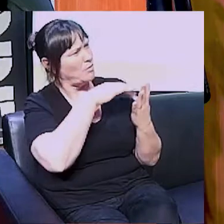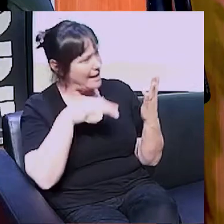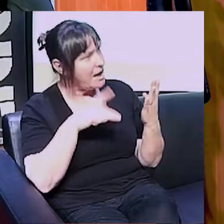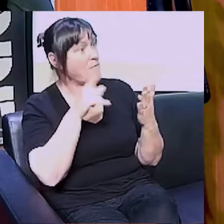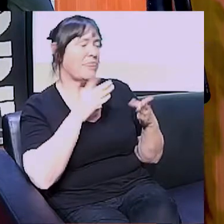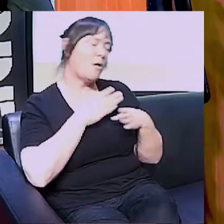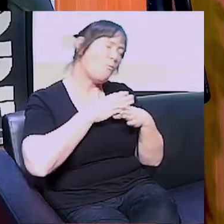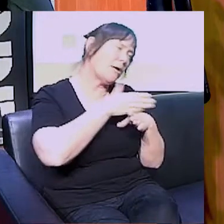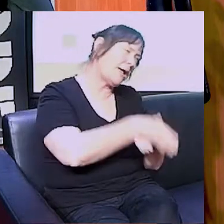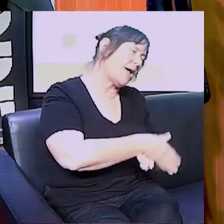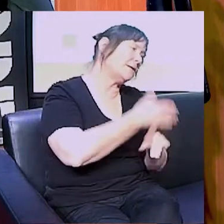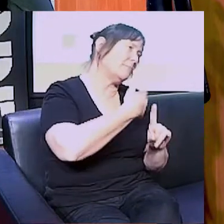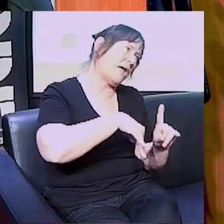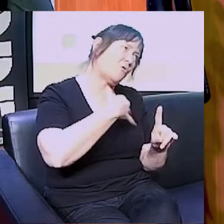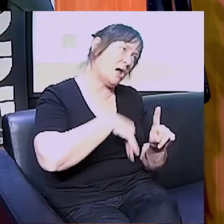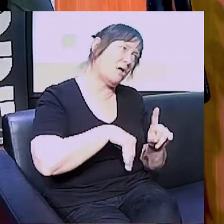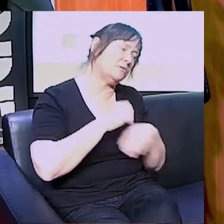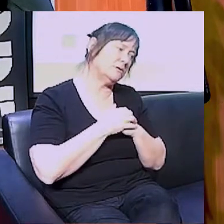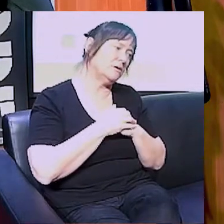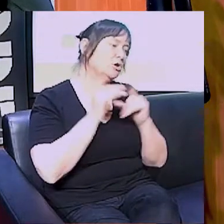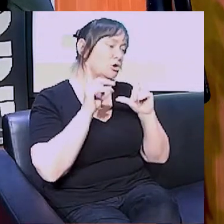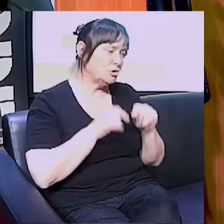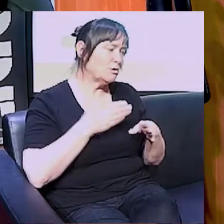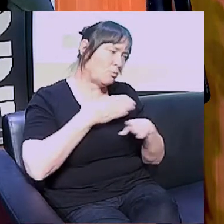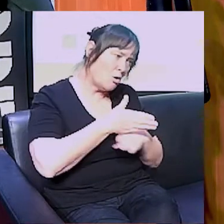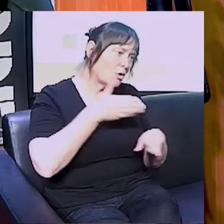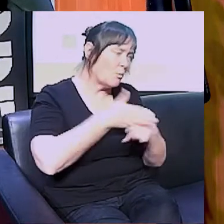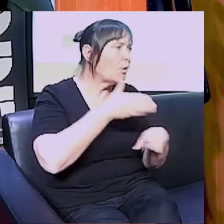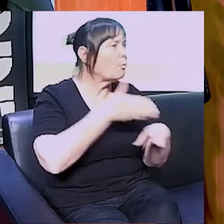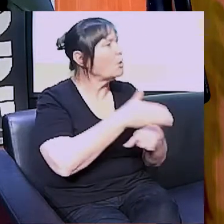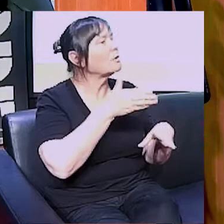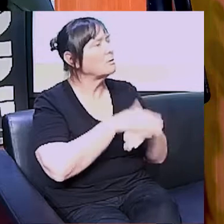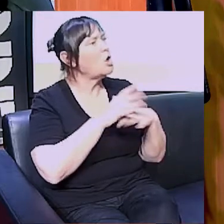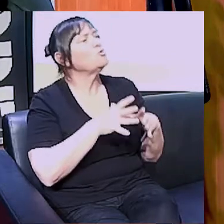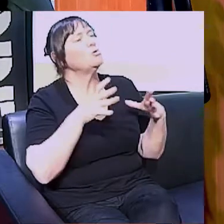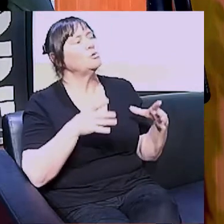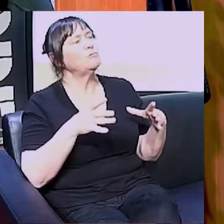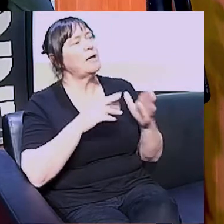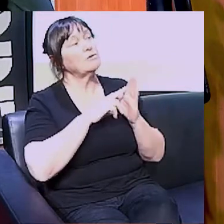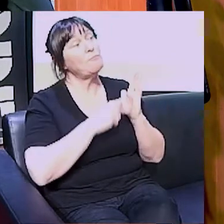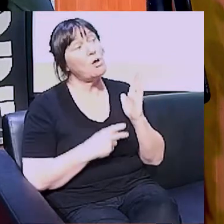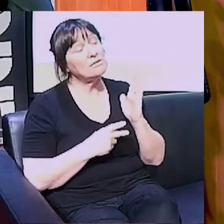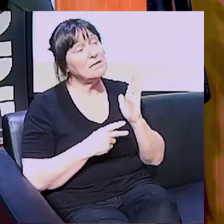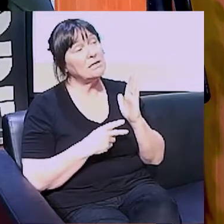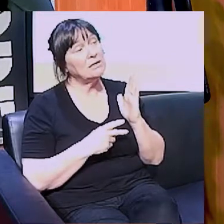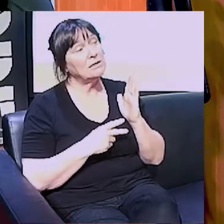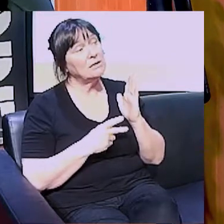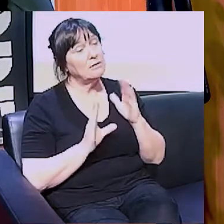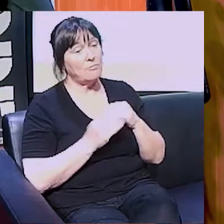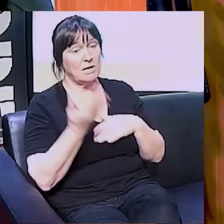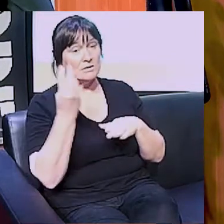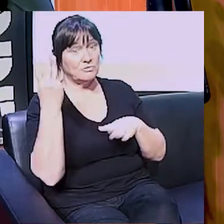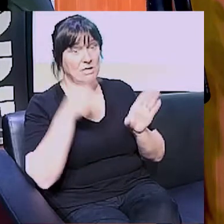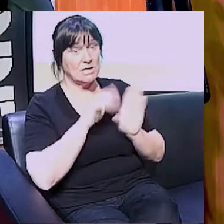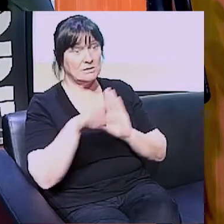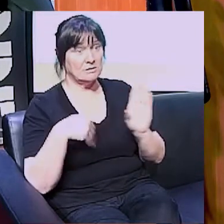are. What it is these guys are sitting in the background doing the mahi, getting on with the work. Huge amounts of the policies that have come through in the last 3 years and